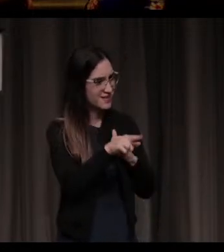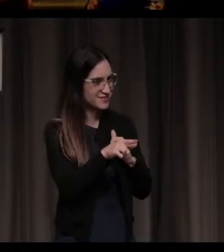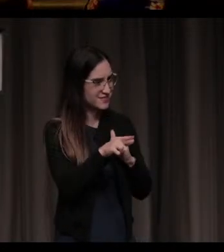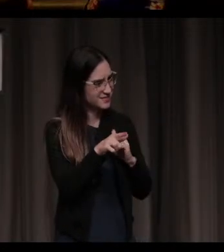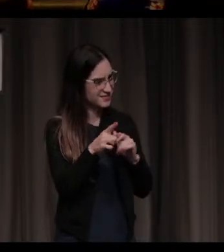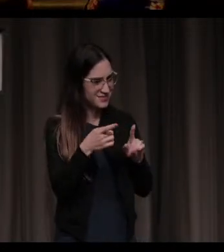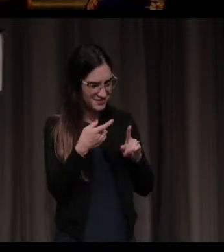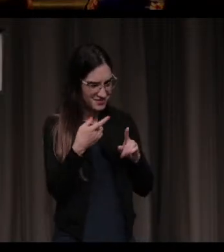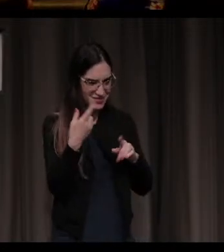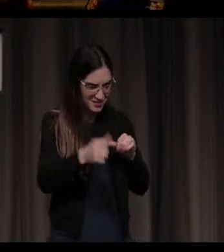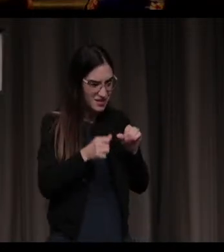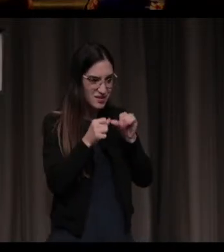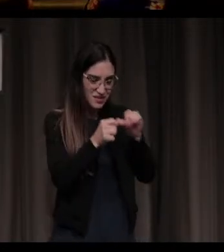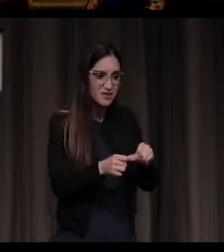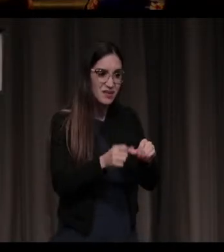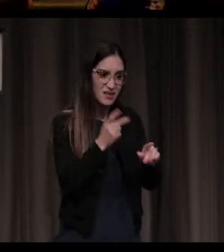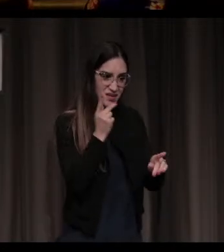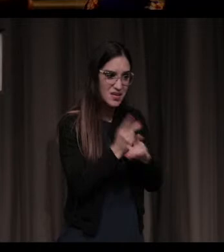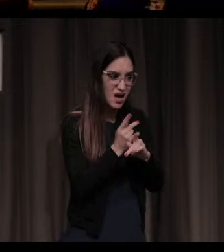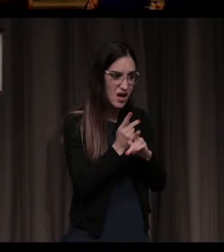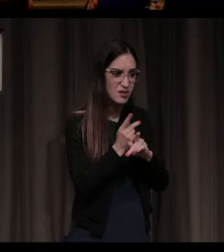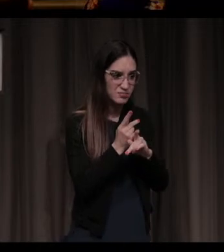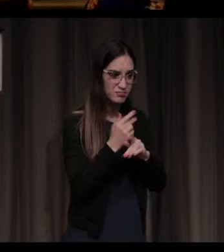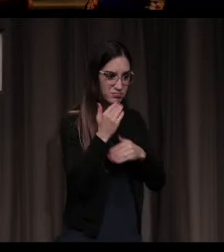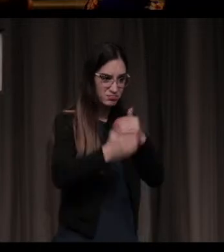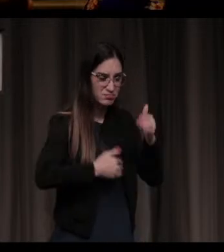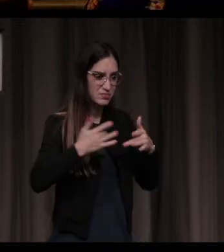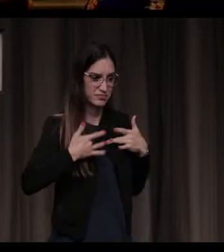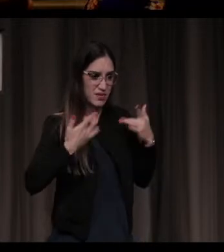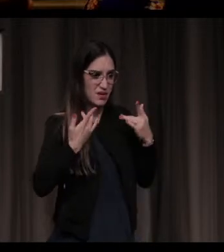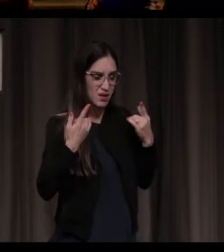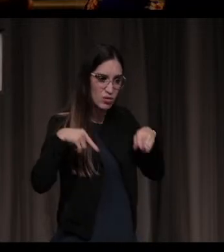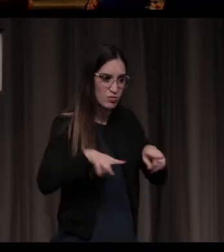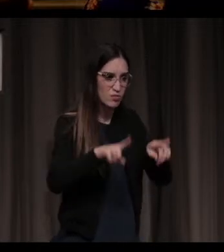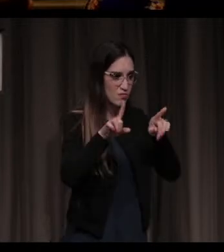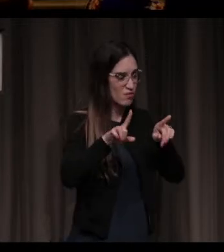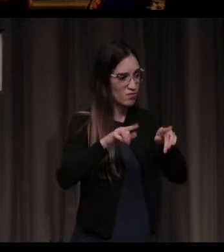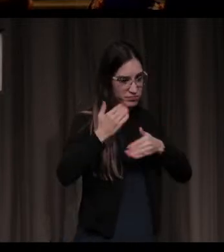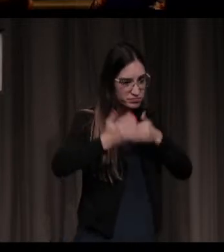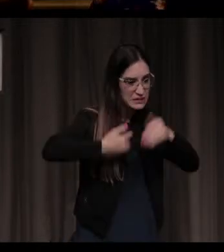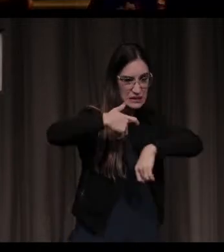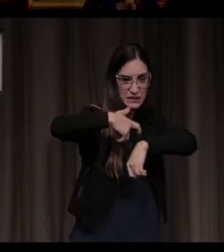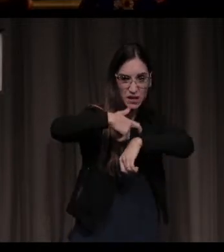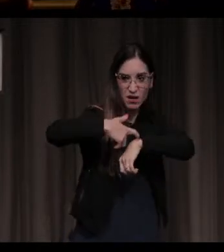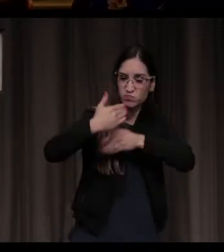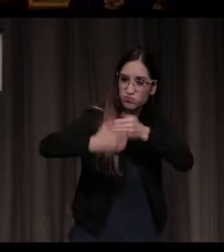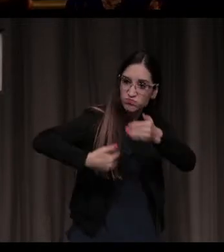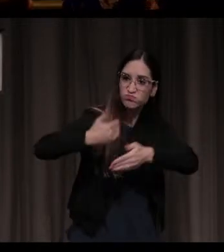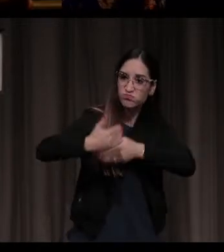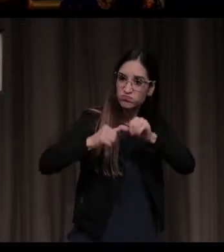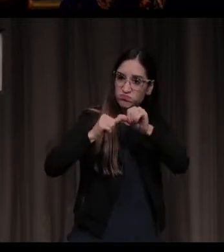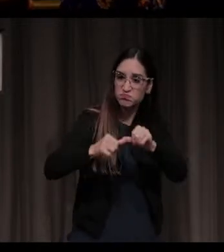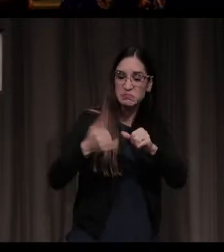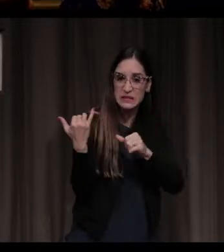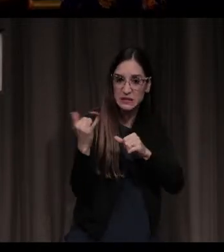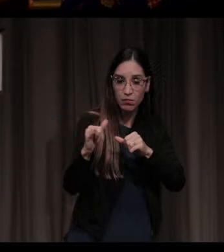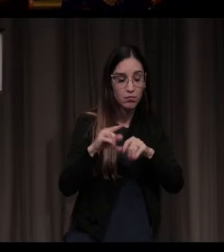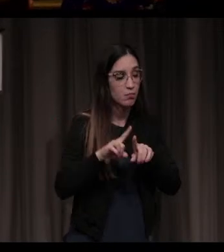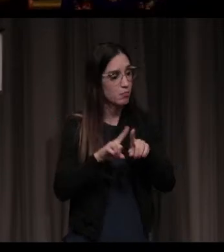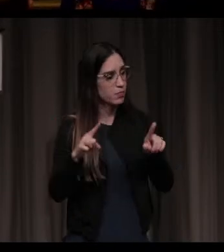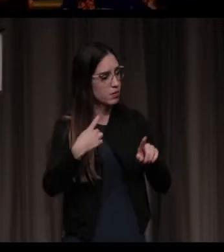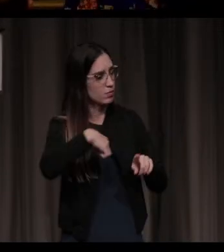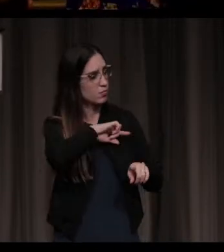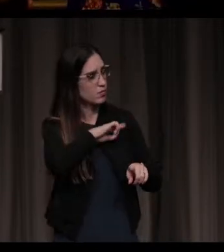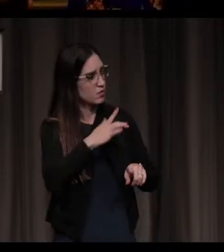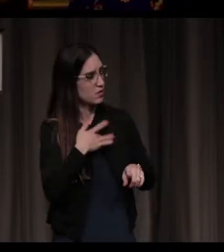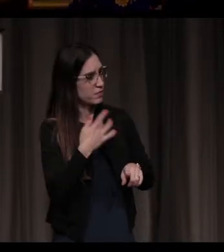time. So I think that those are some of the ways that we look at what some people refer to as art. And I'm really happy that that we can